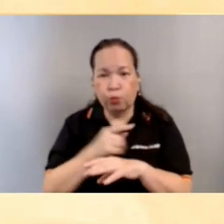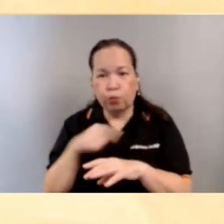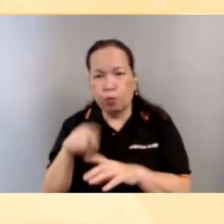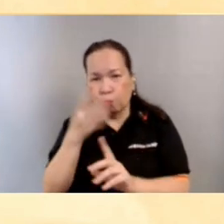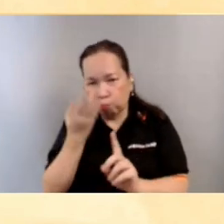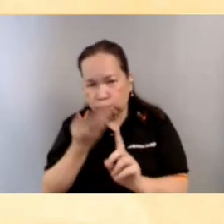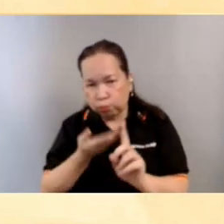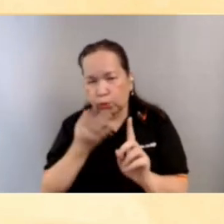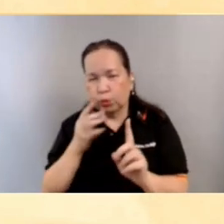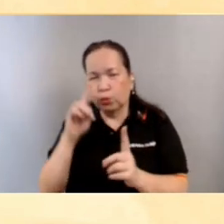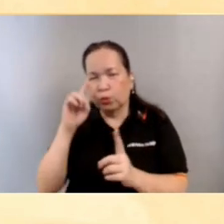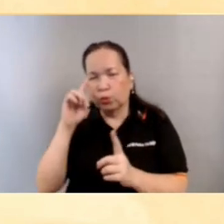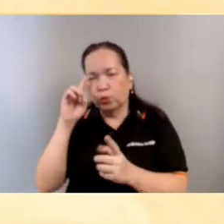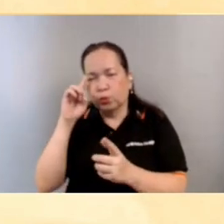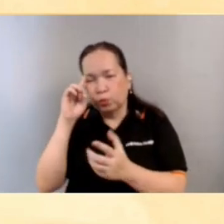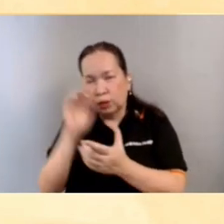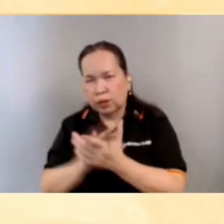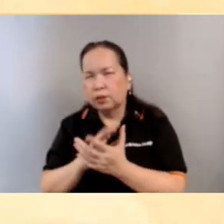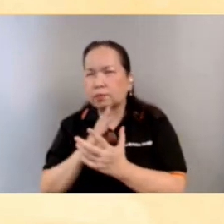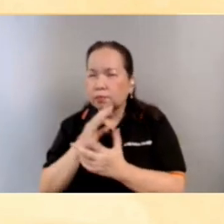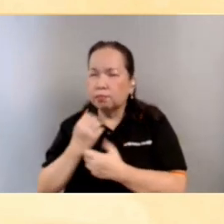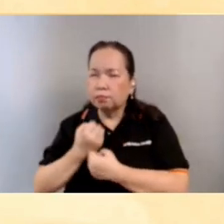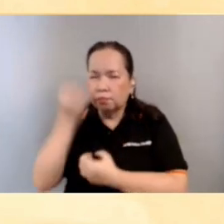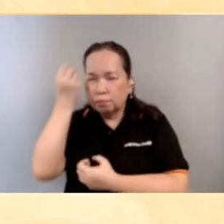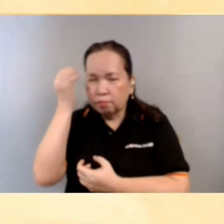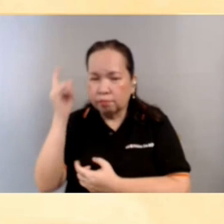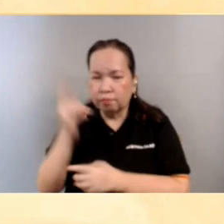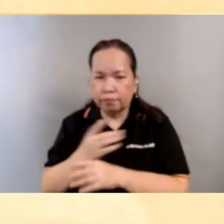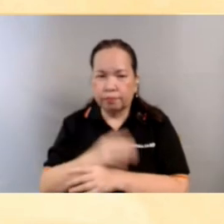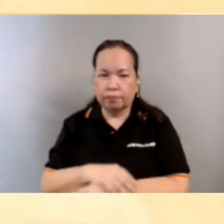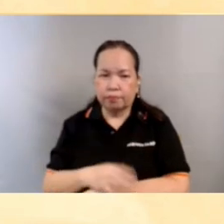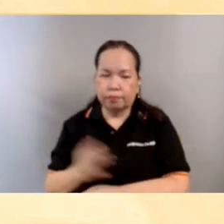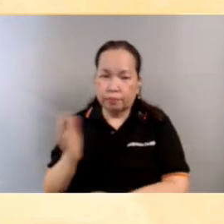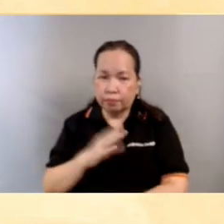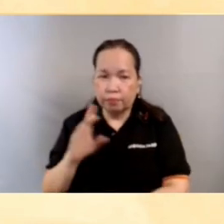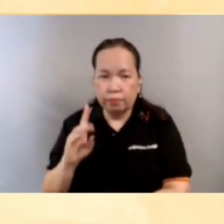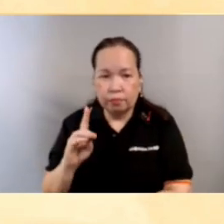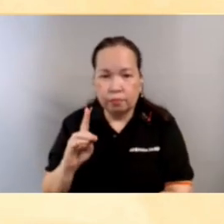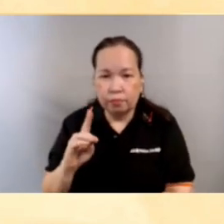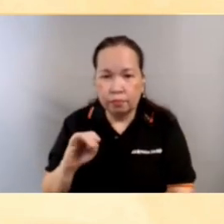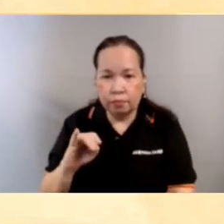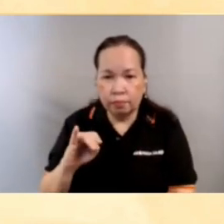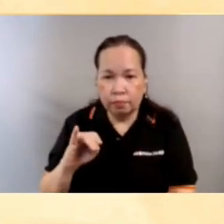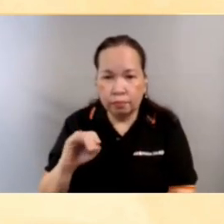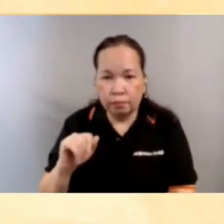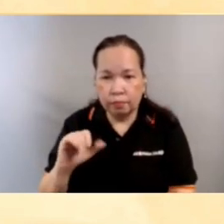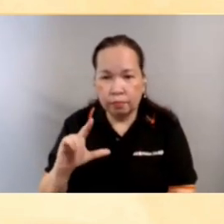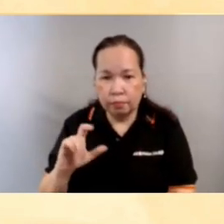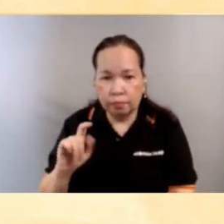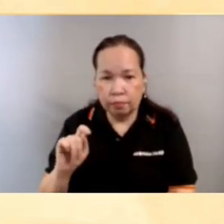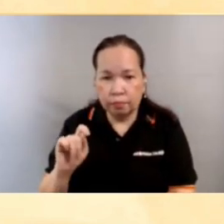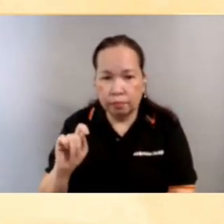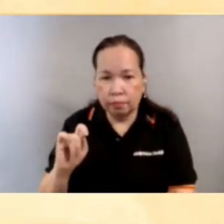person. So it's cognitive. And then dialectic behavioral therapy is very prominent now,